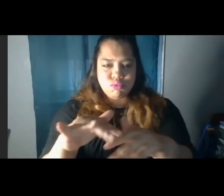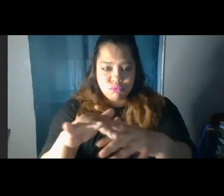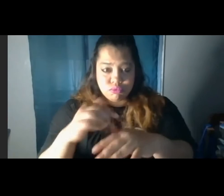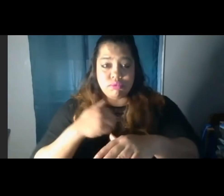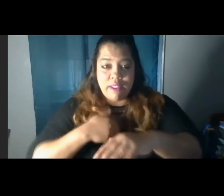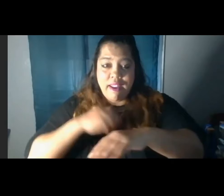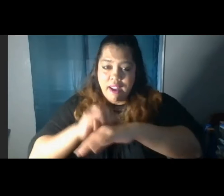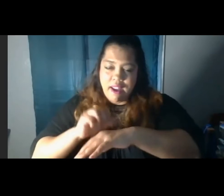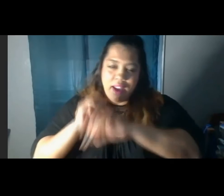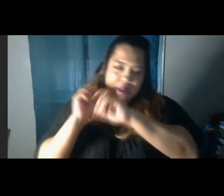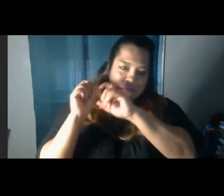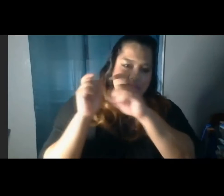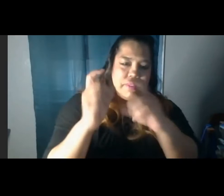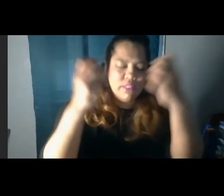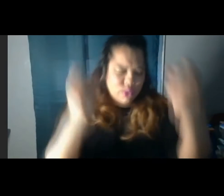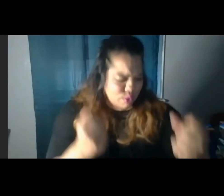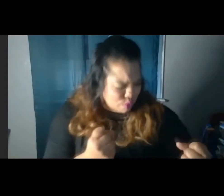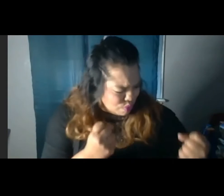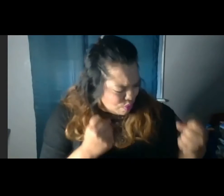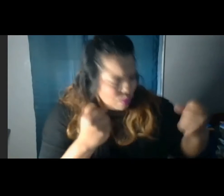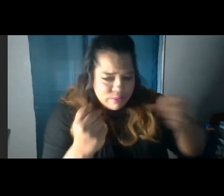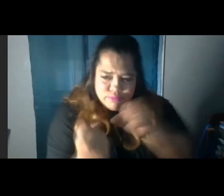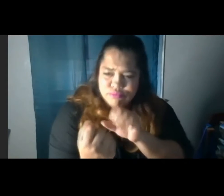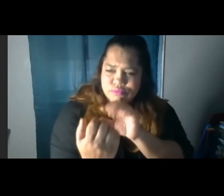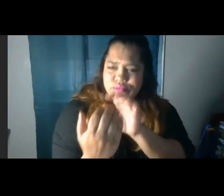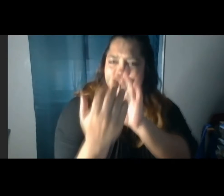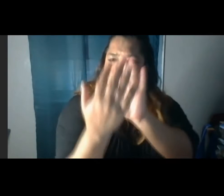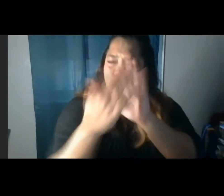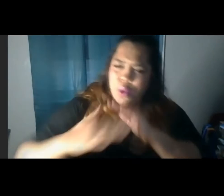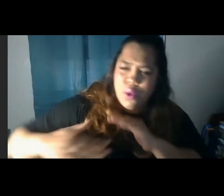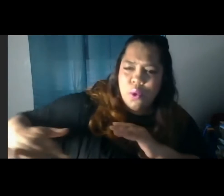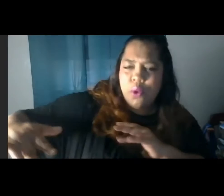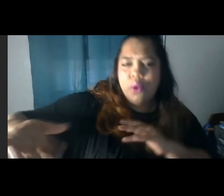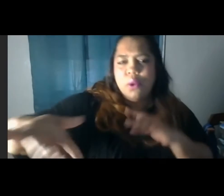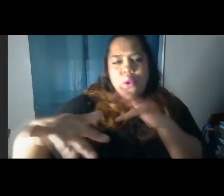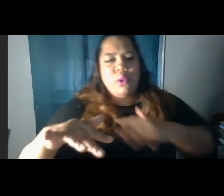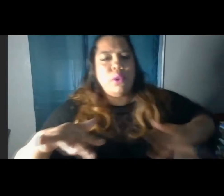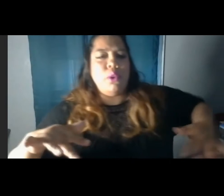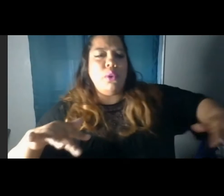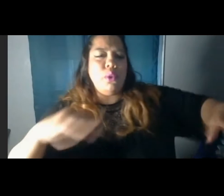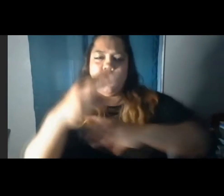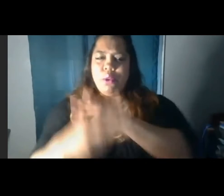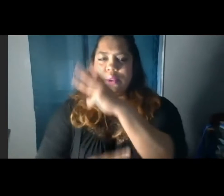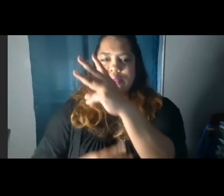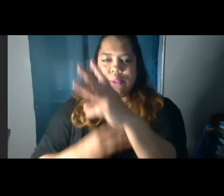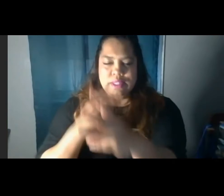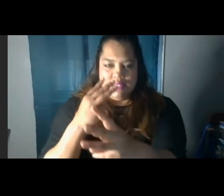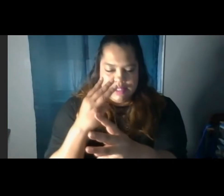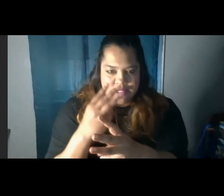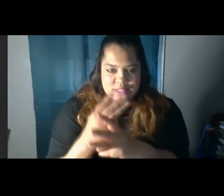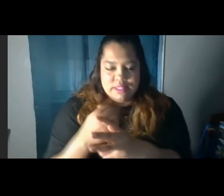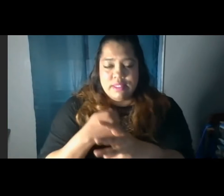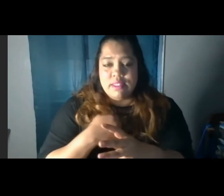world. I'm sending strength all over the